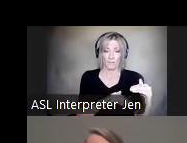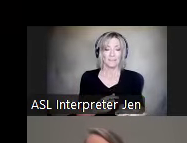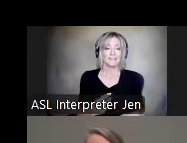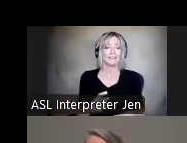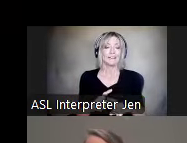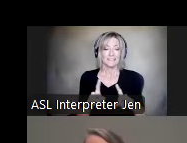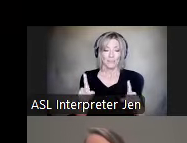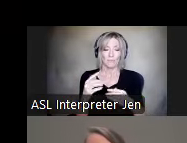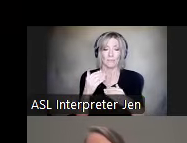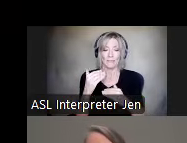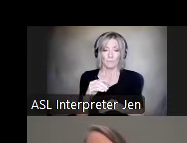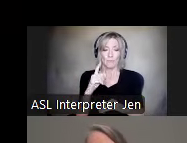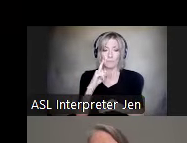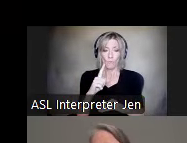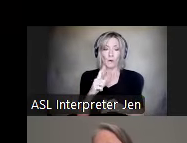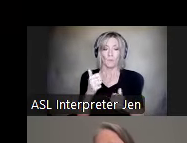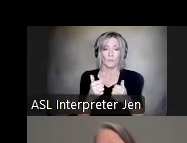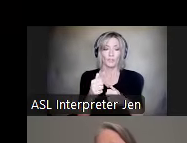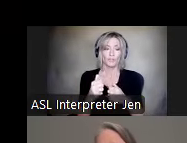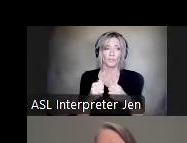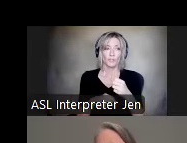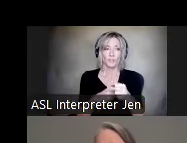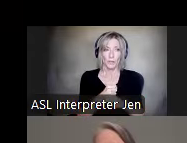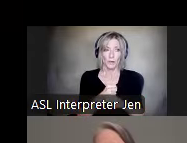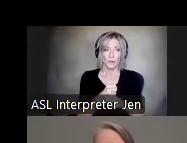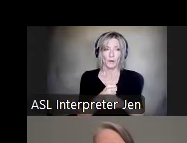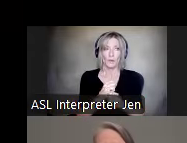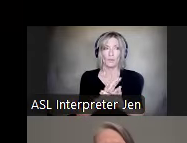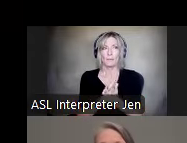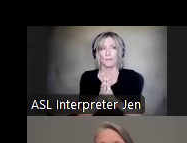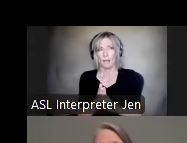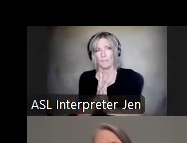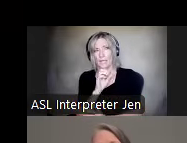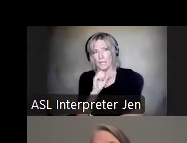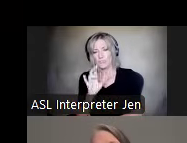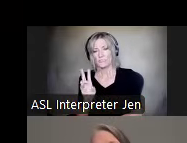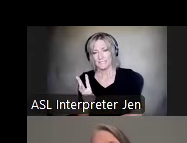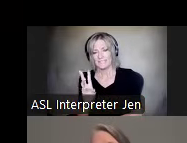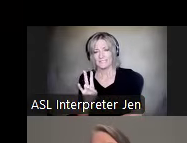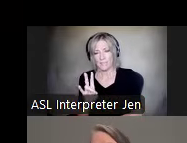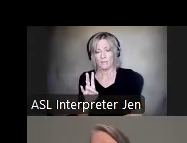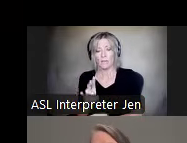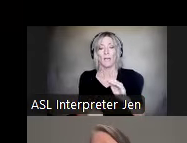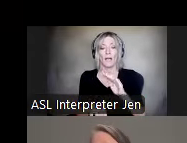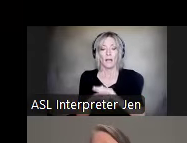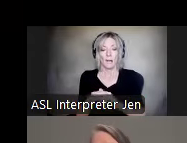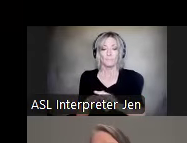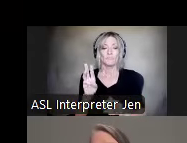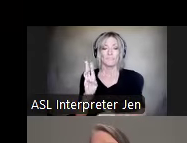that you're turning your full retirement age, 67, and that's up to